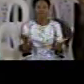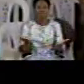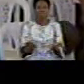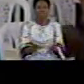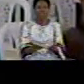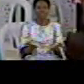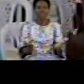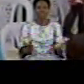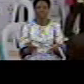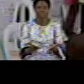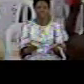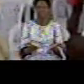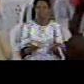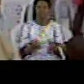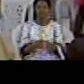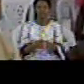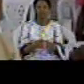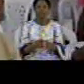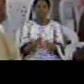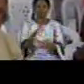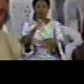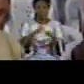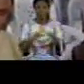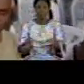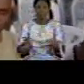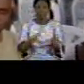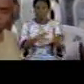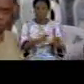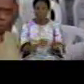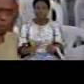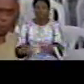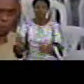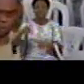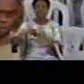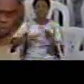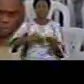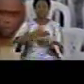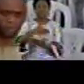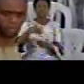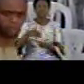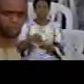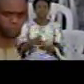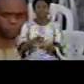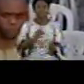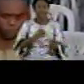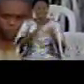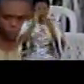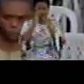here, moving in our midst. I worship you.